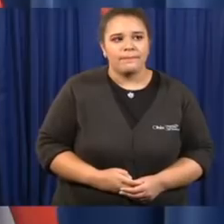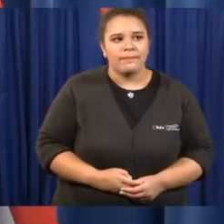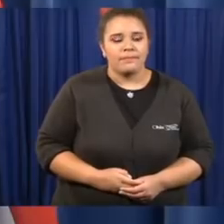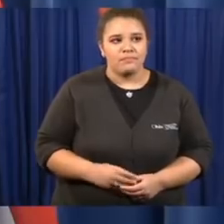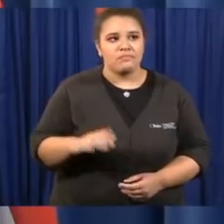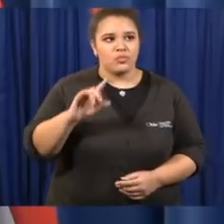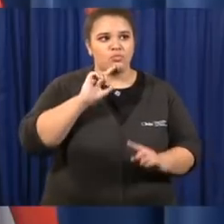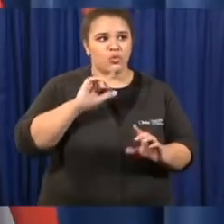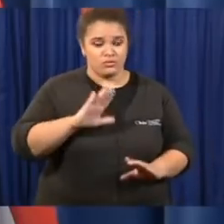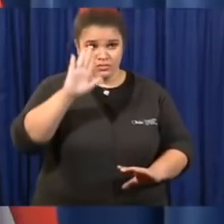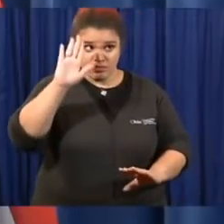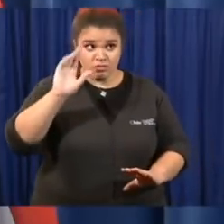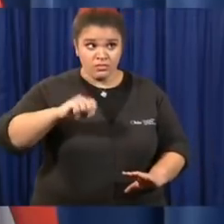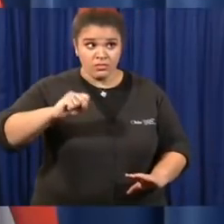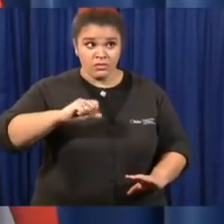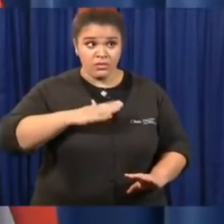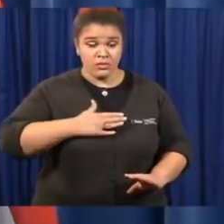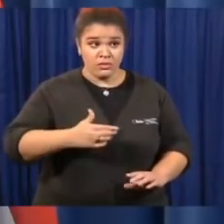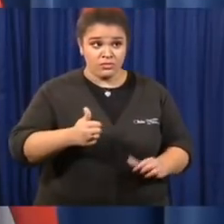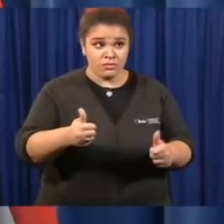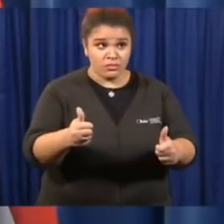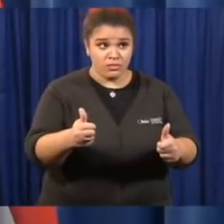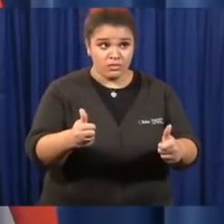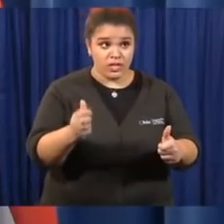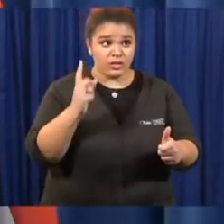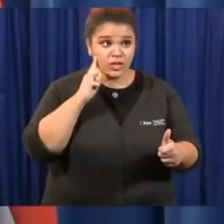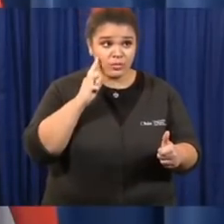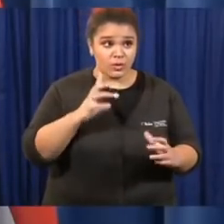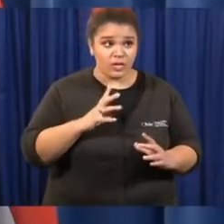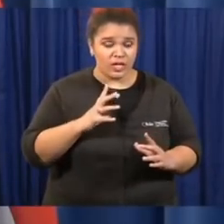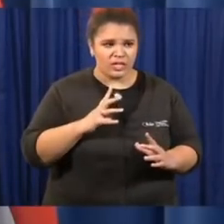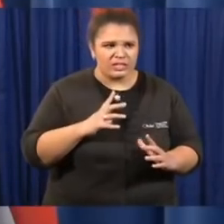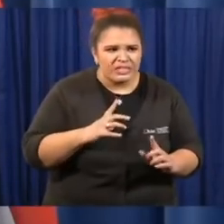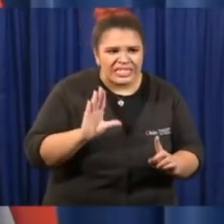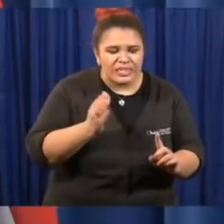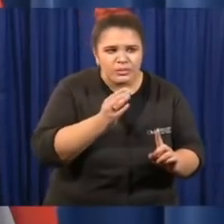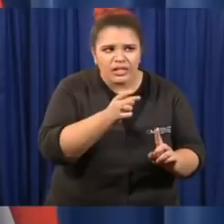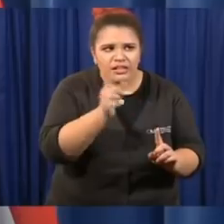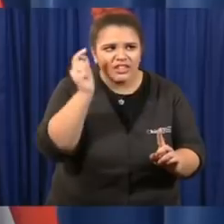Yeah. Can you hear me okay? He's talking right now.